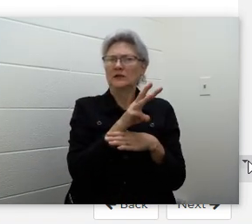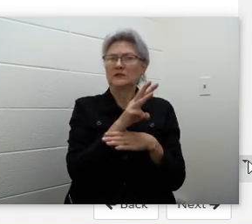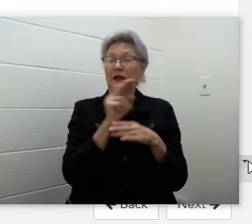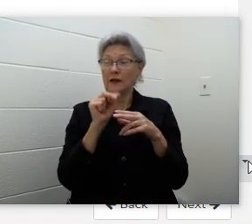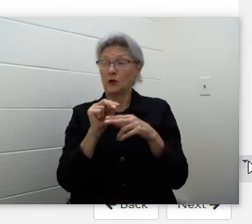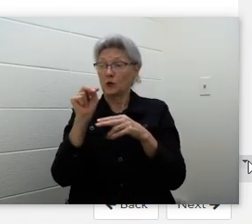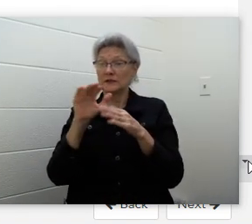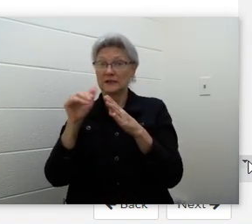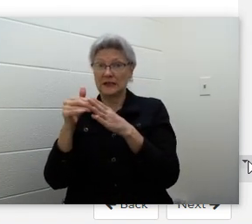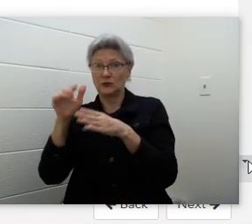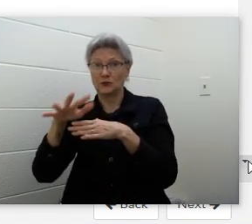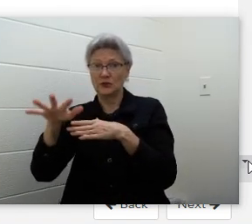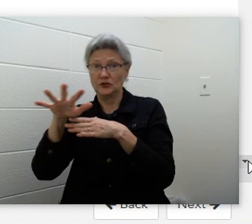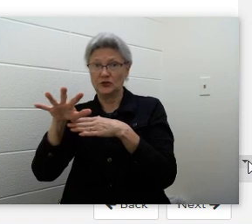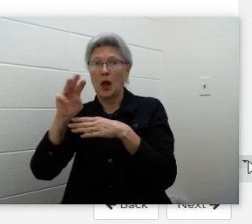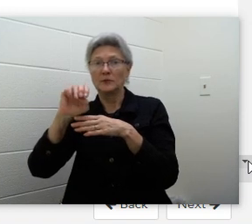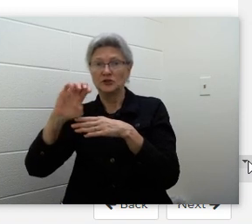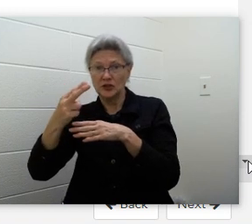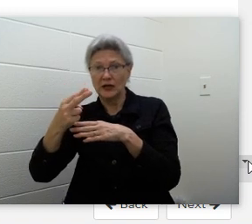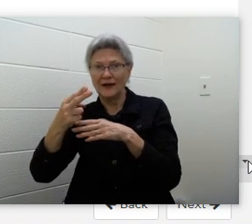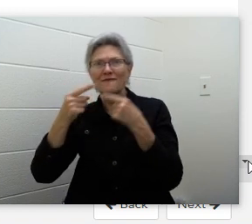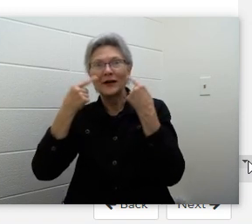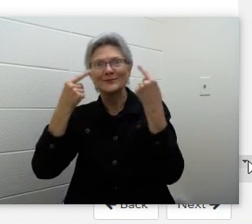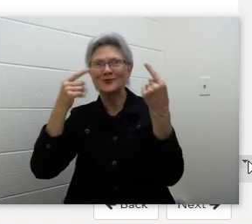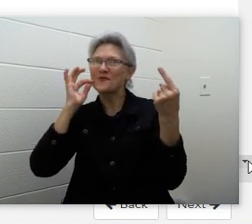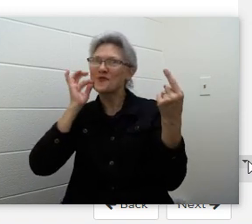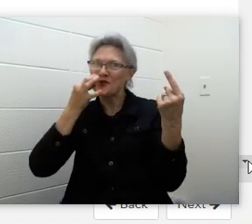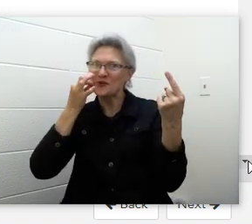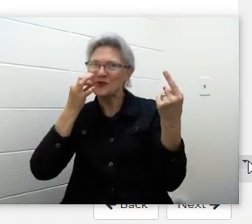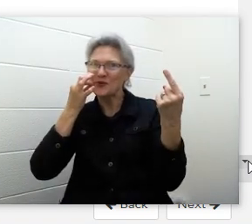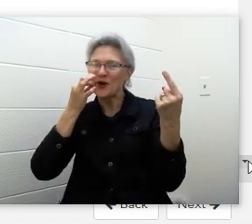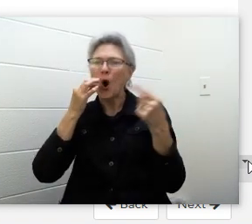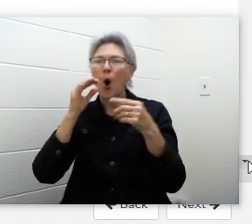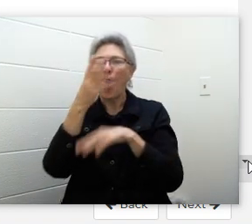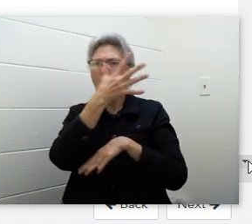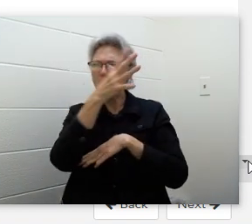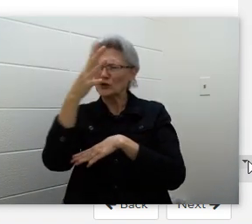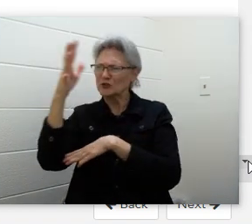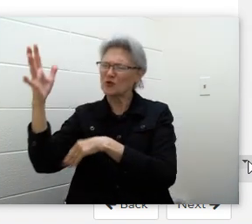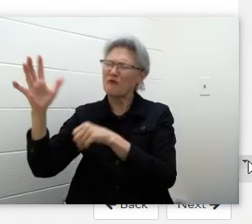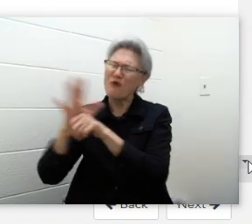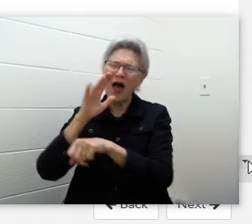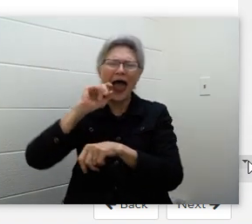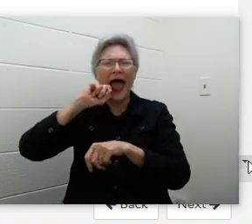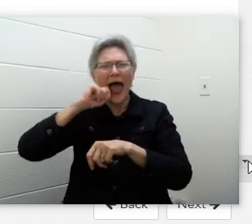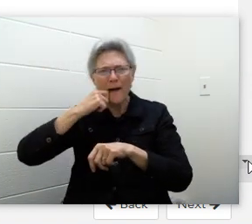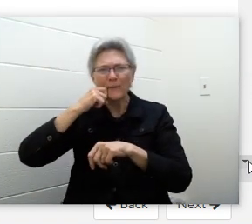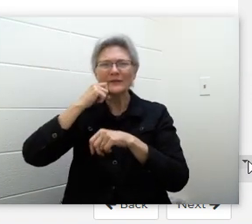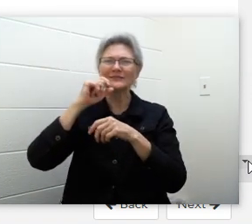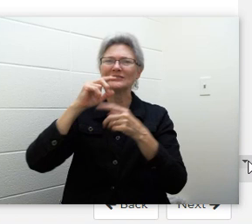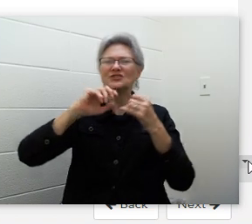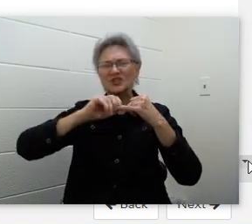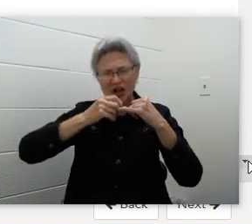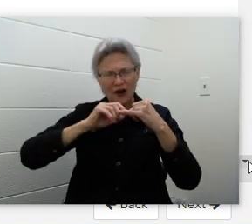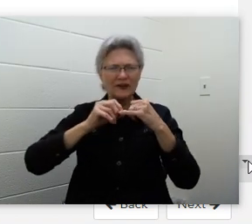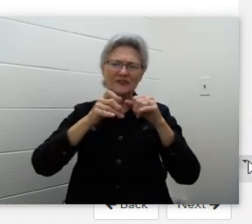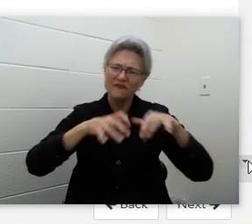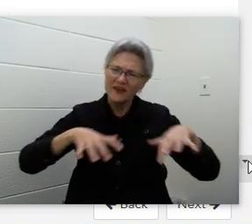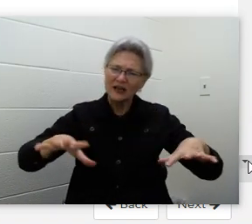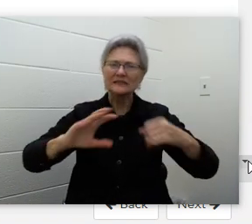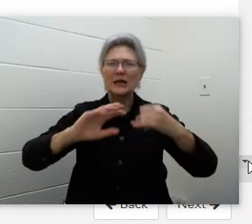central region, states such as Michigan are famous for their fruit. Orchards are crowded with apple and cherry trees. Fields